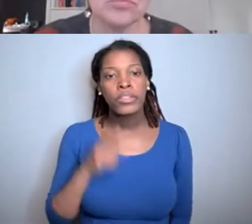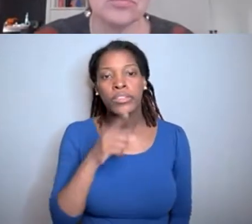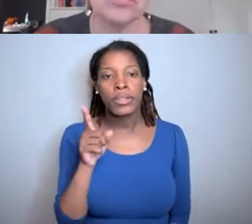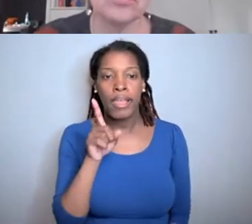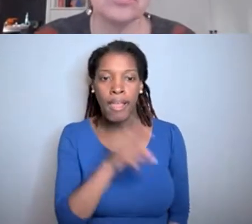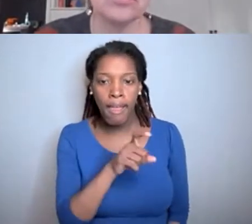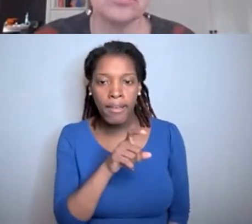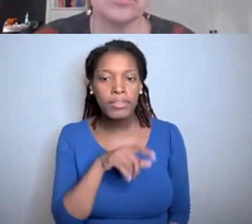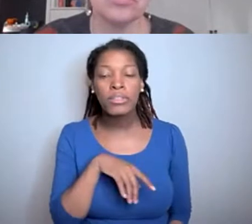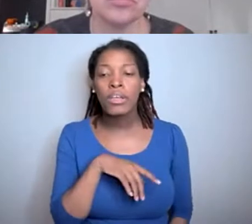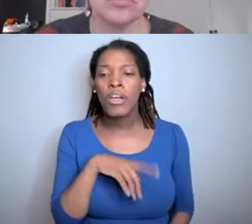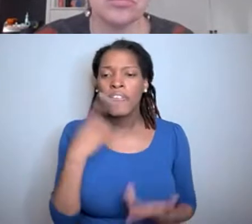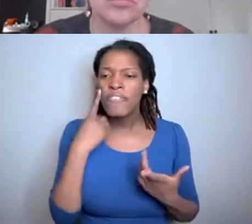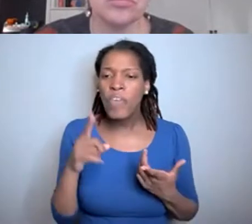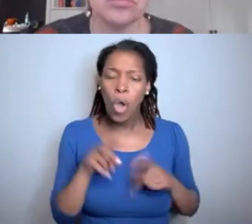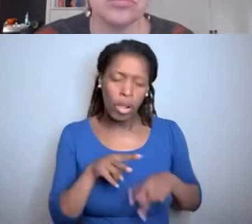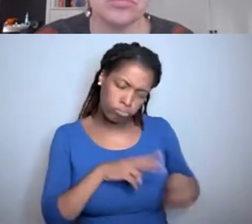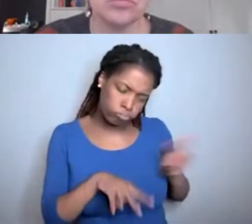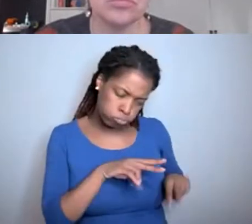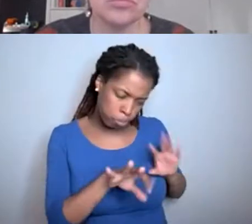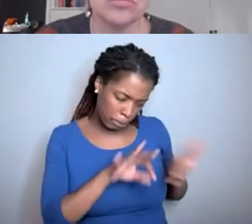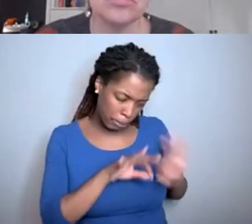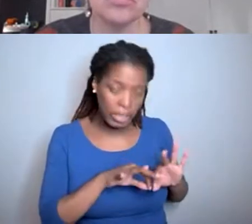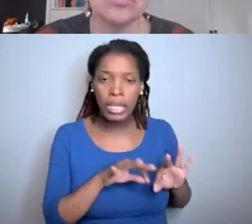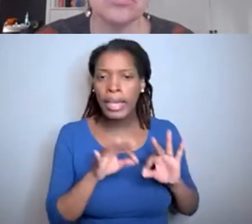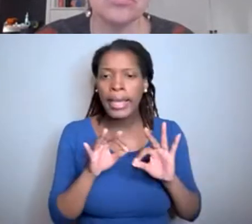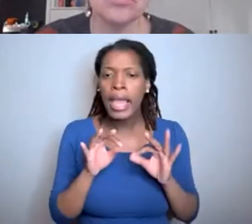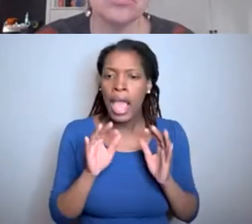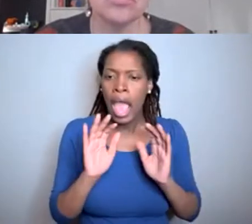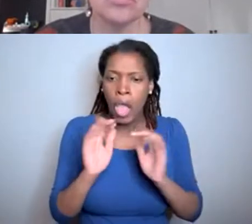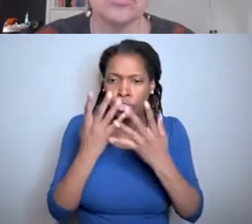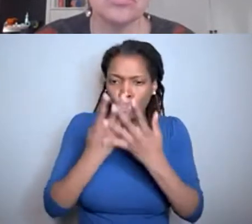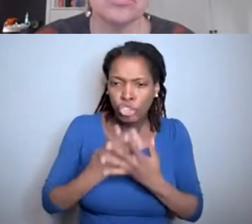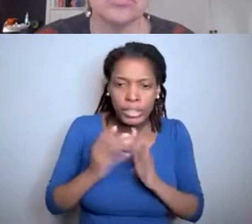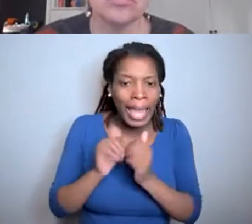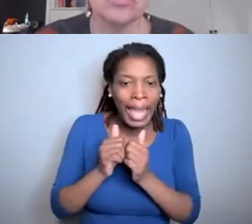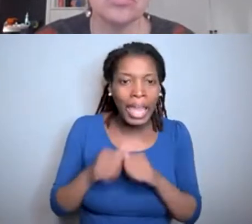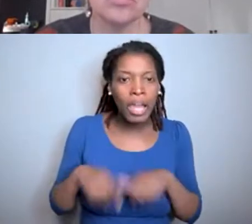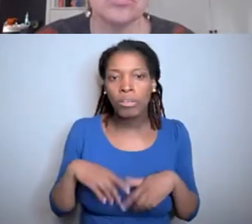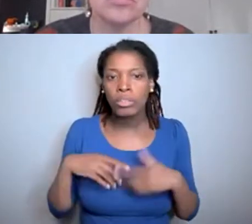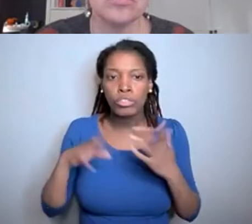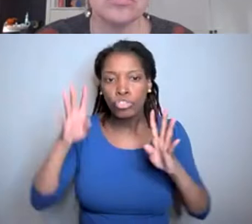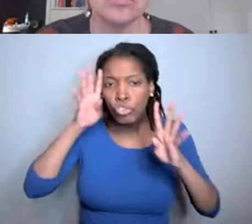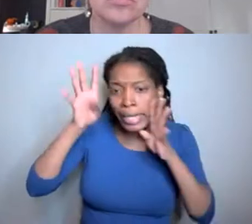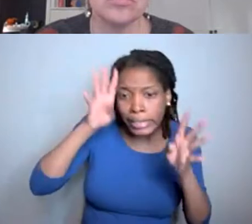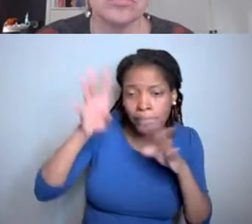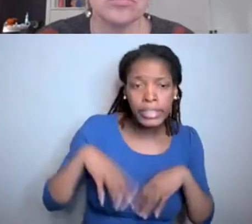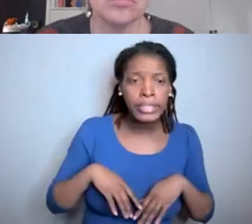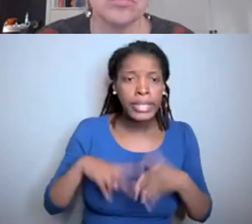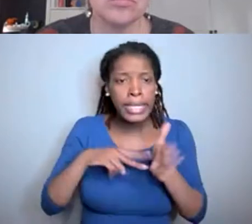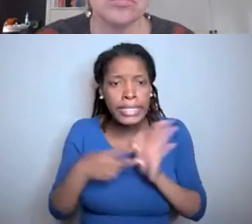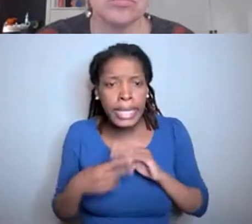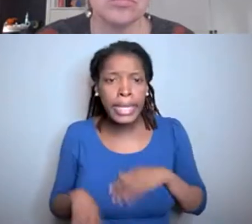proficiency creativity and intent demonstration of classical knowledge um etc